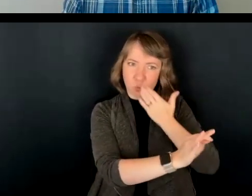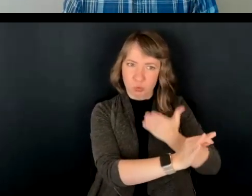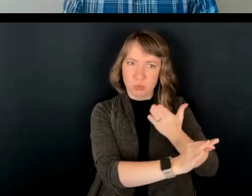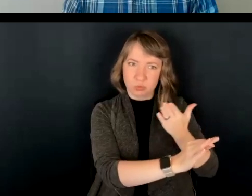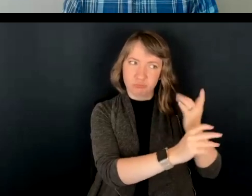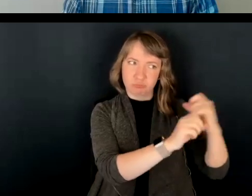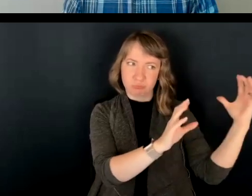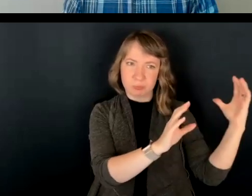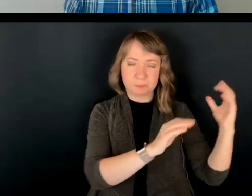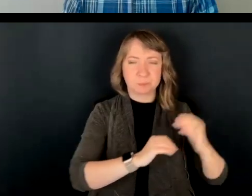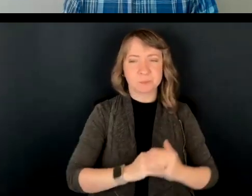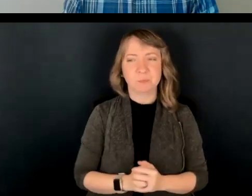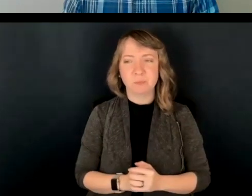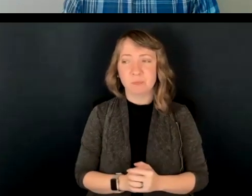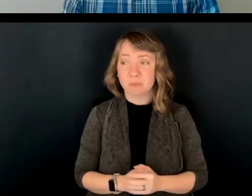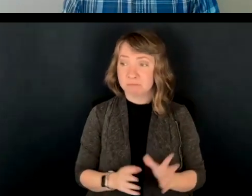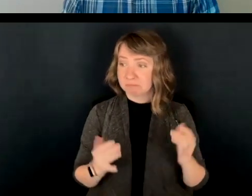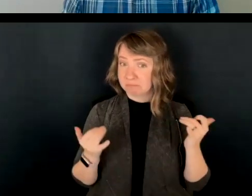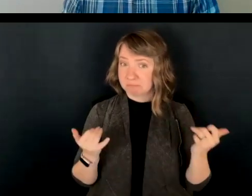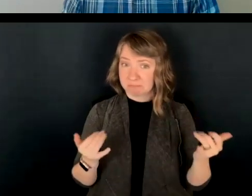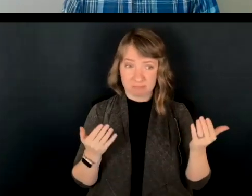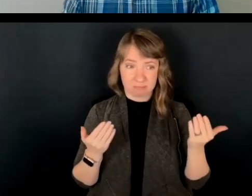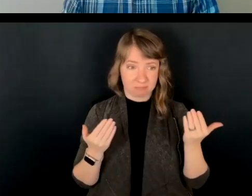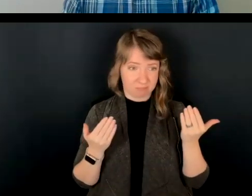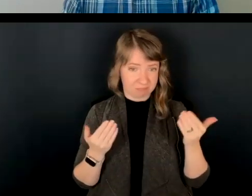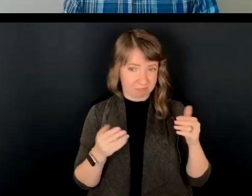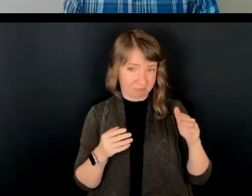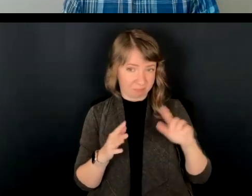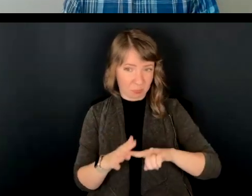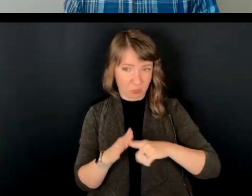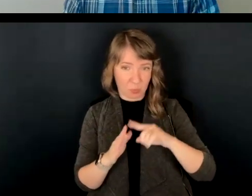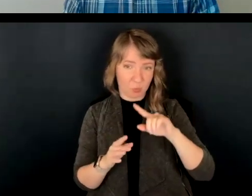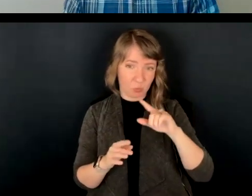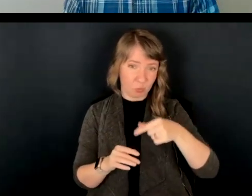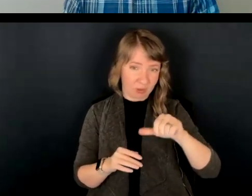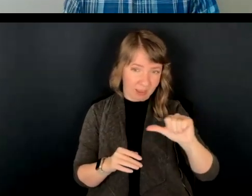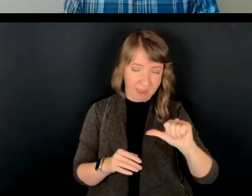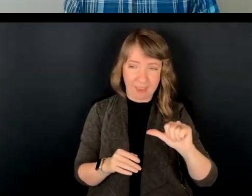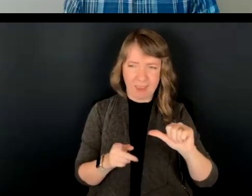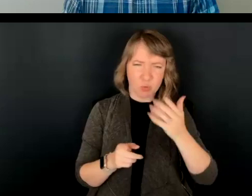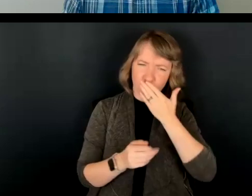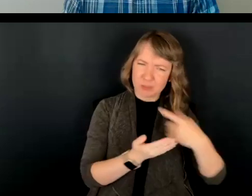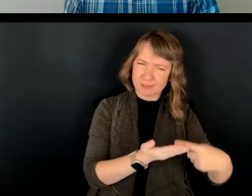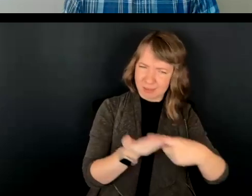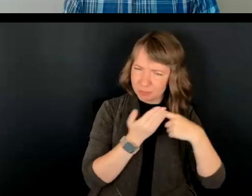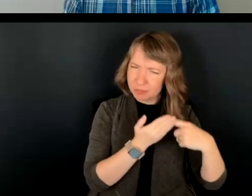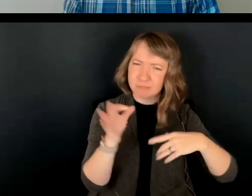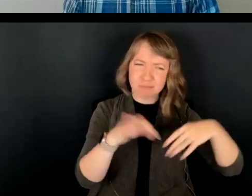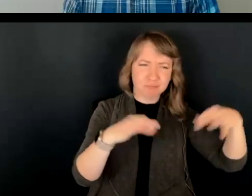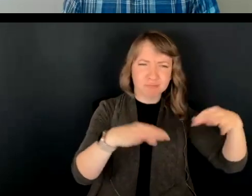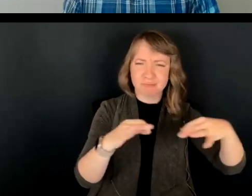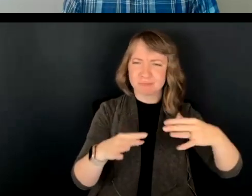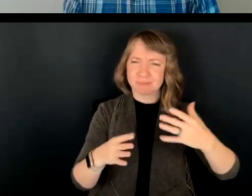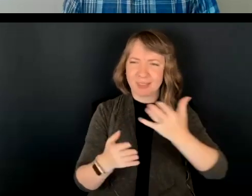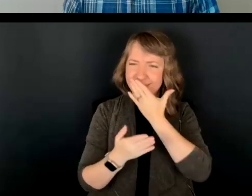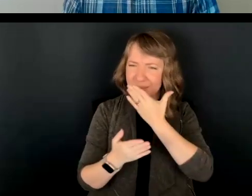I think we're going to transition now to our question and answer session. That was a really great discussion. Thanks for just